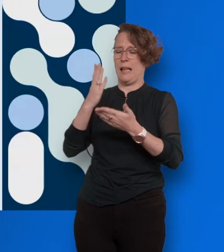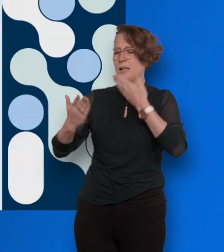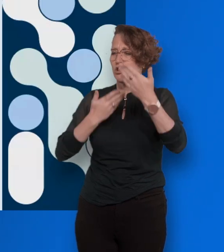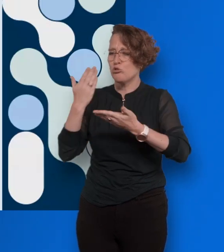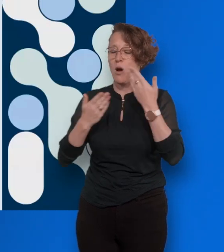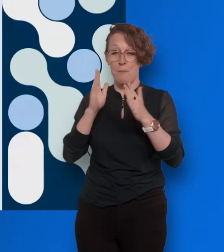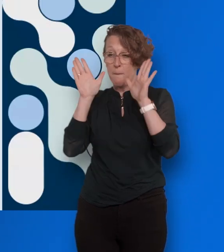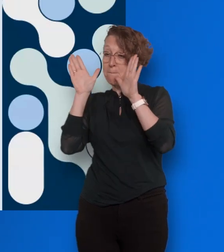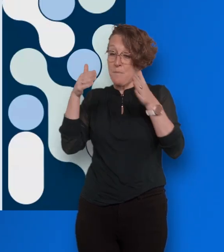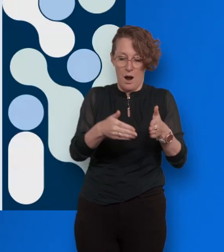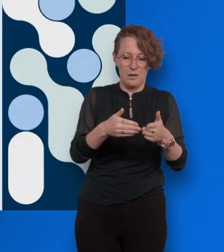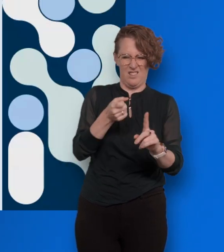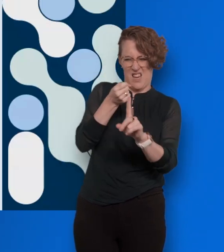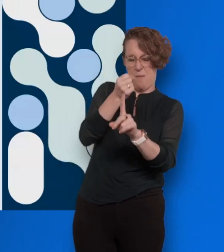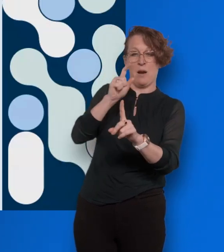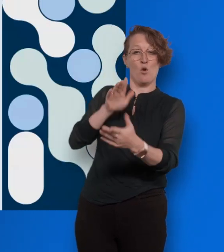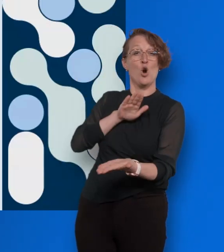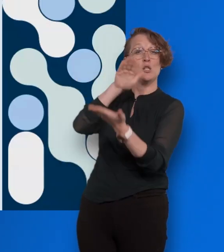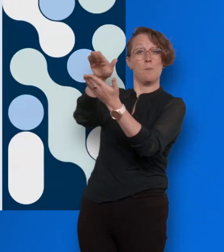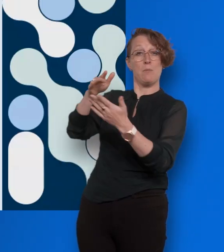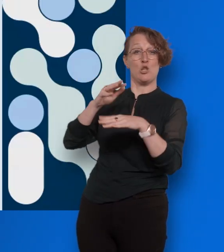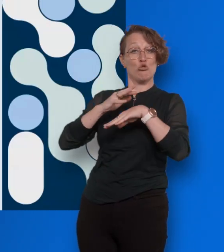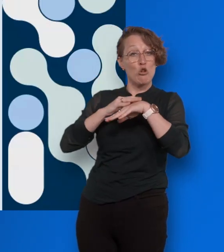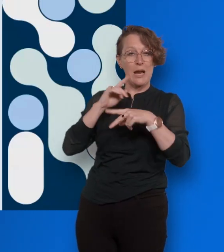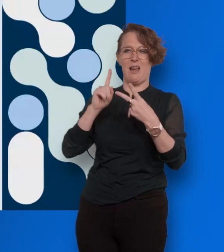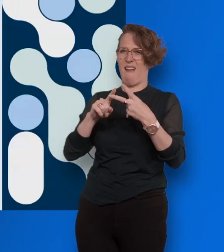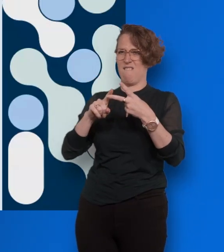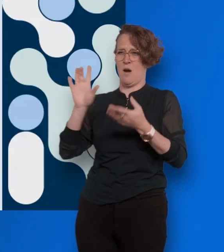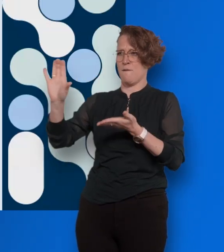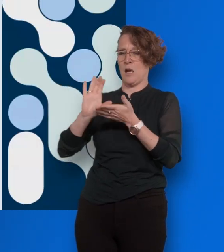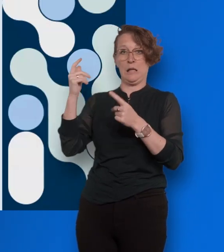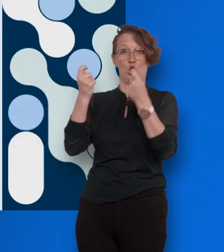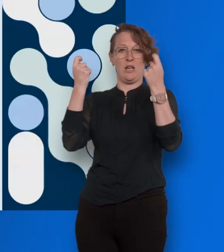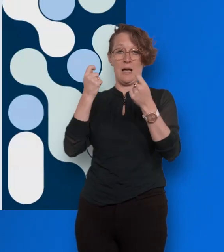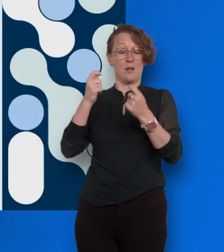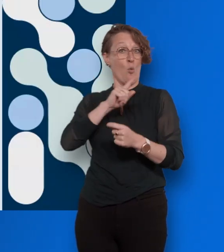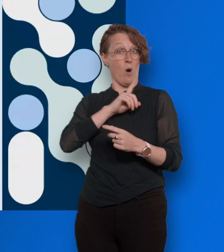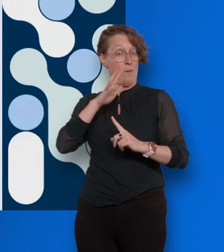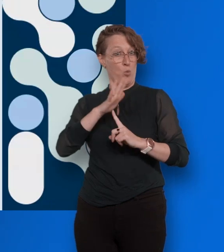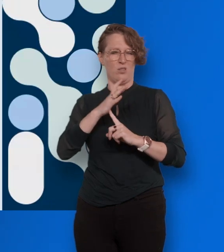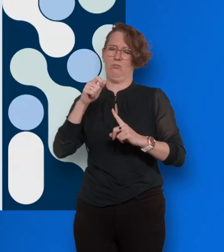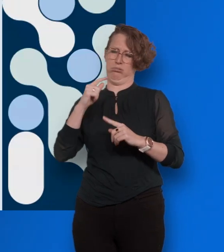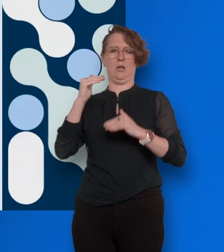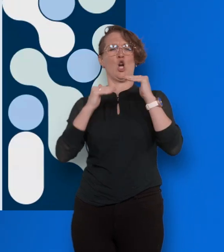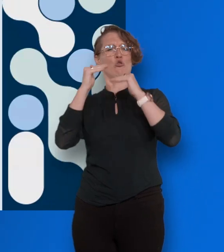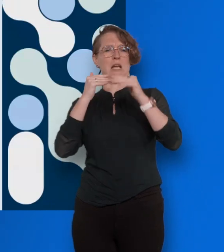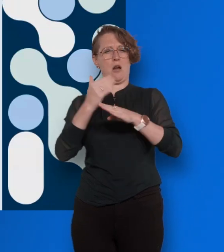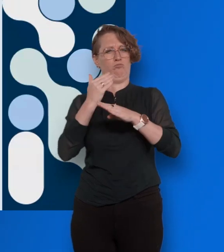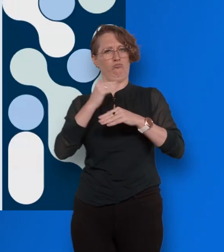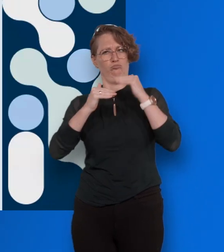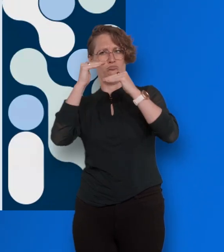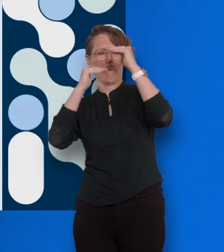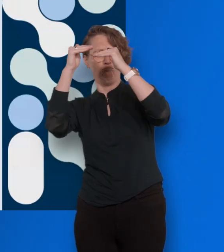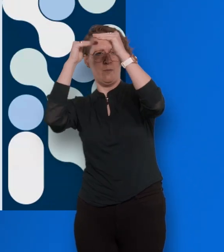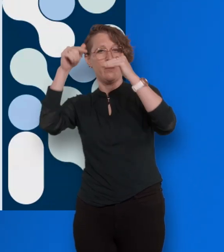various biases affect the submission rates and funding success, which is very crucial for the career progression of academics in every